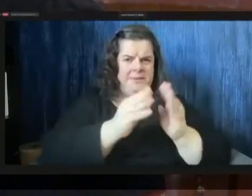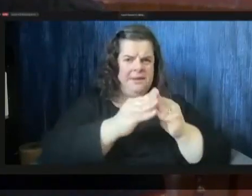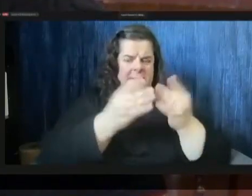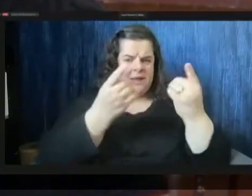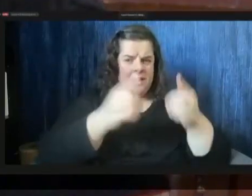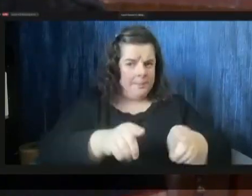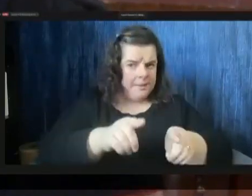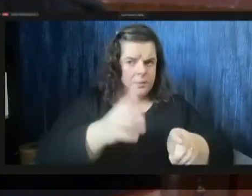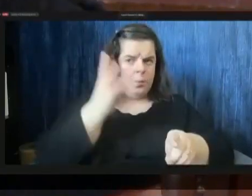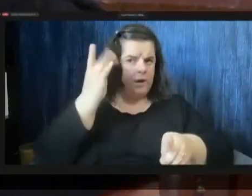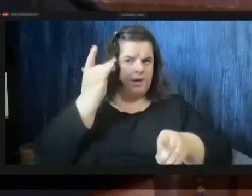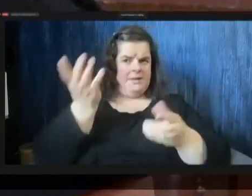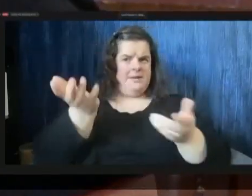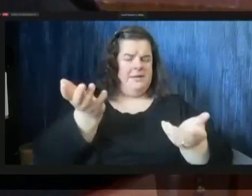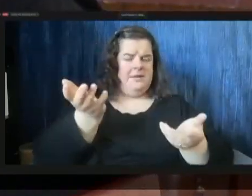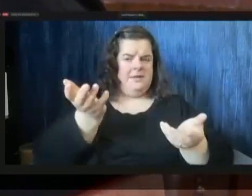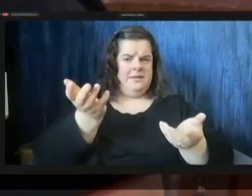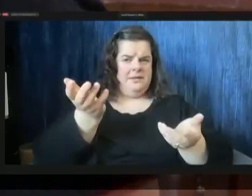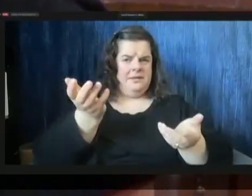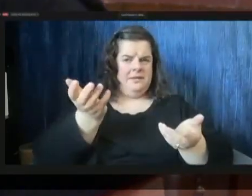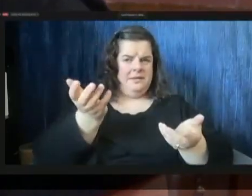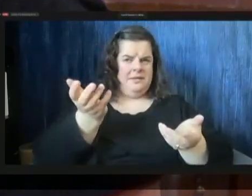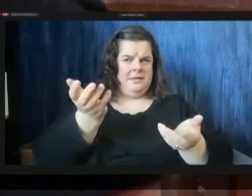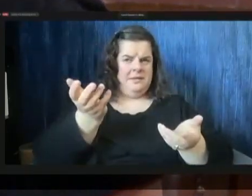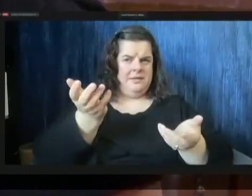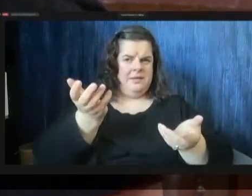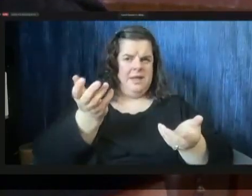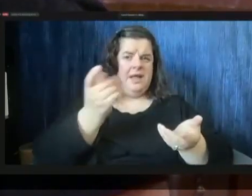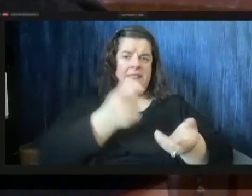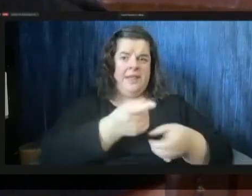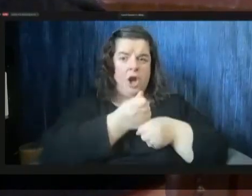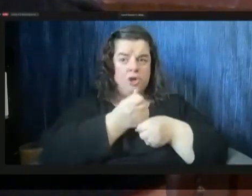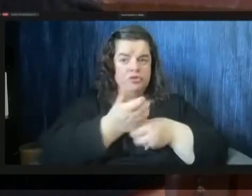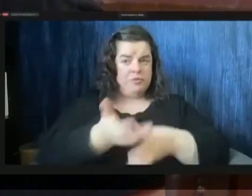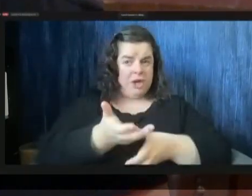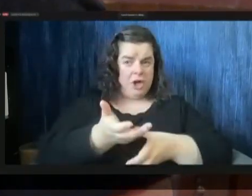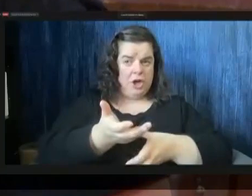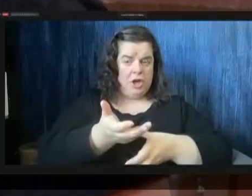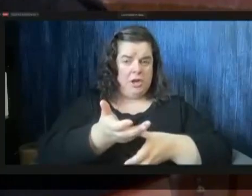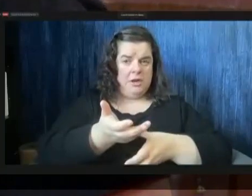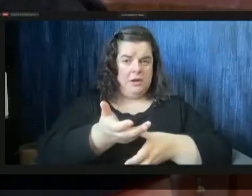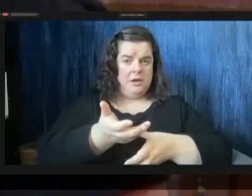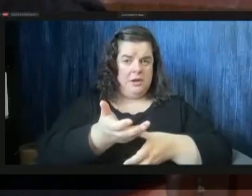take place. They are triggered by